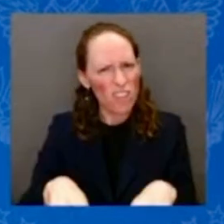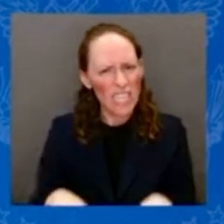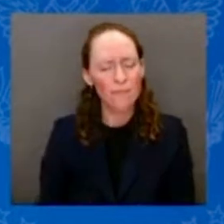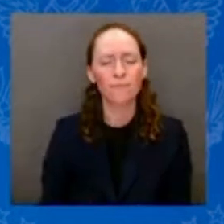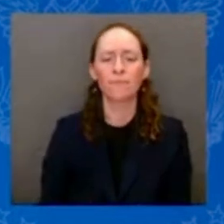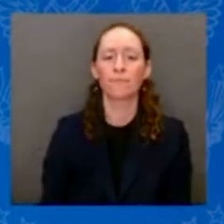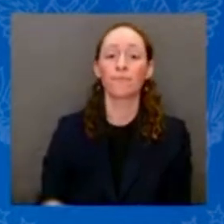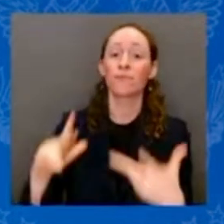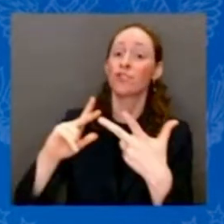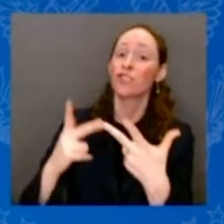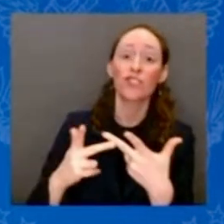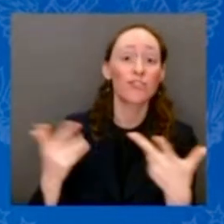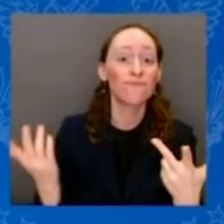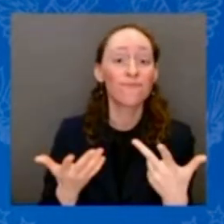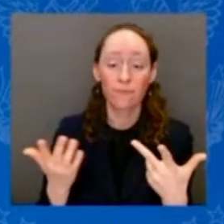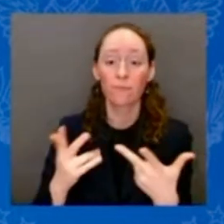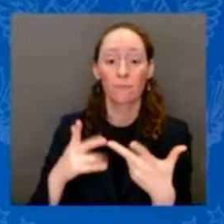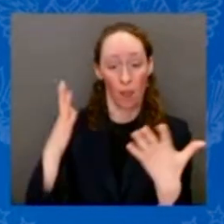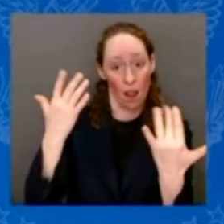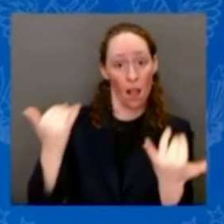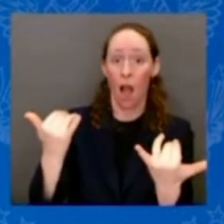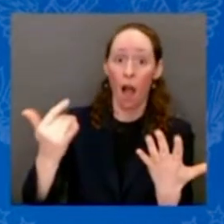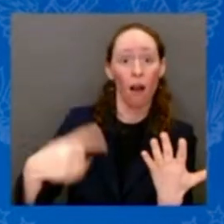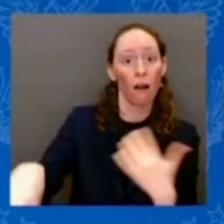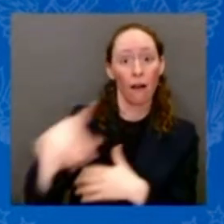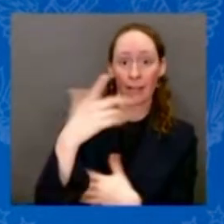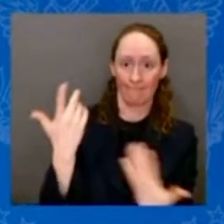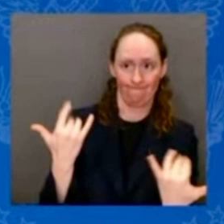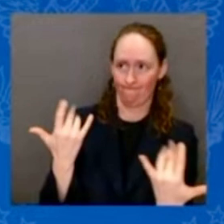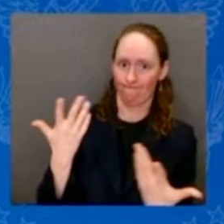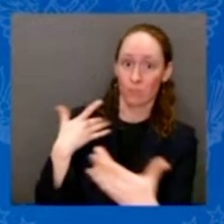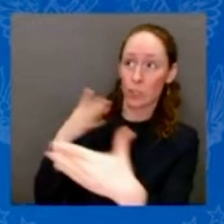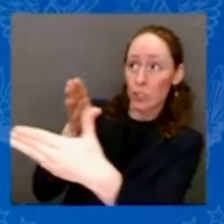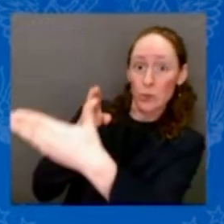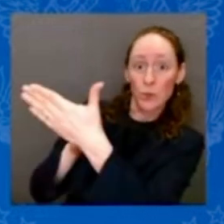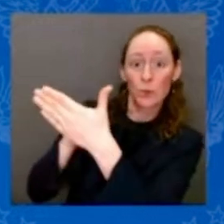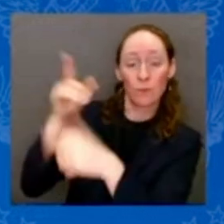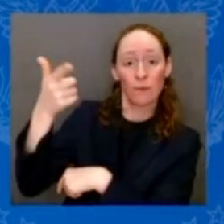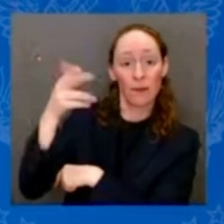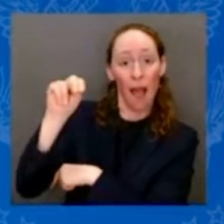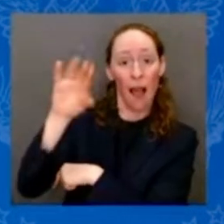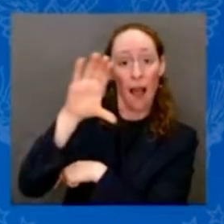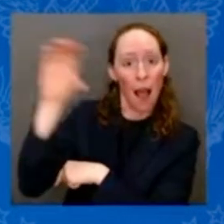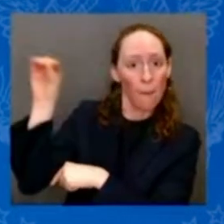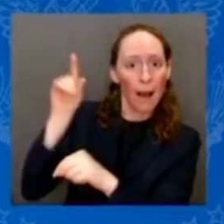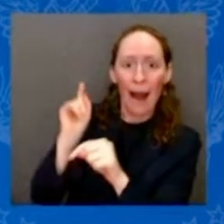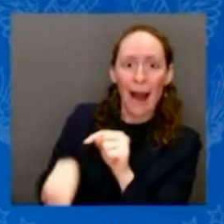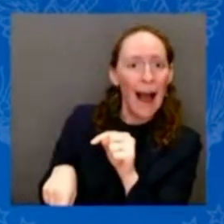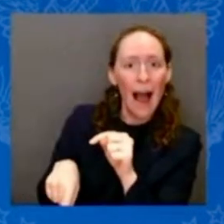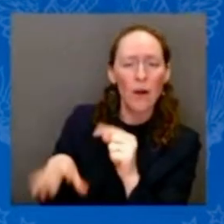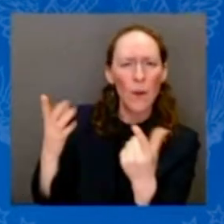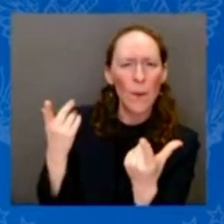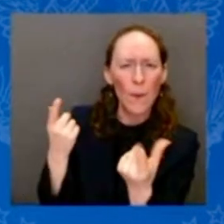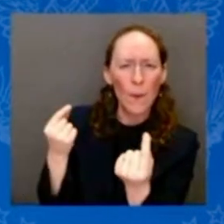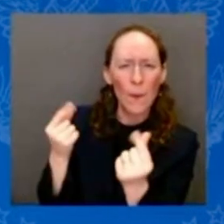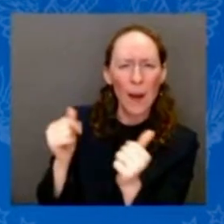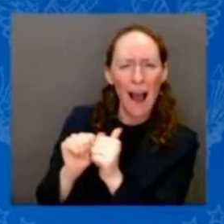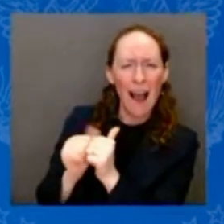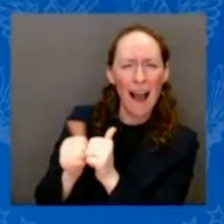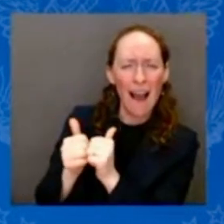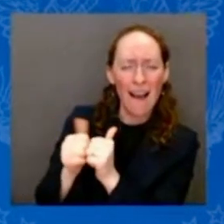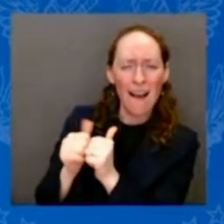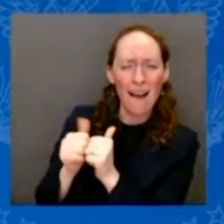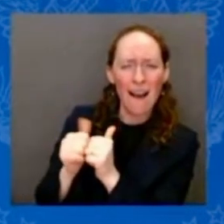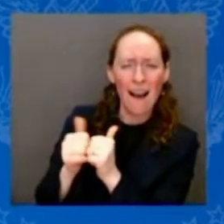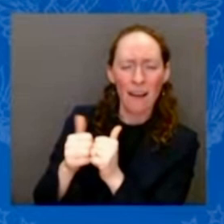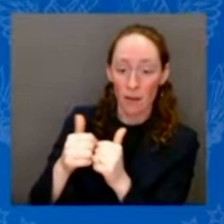days. It does that by calling out for an independent government study that analyzes and exposes how